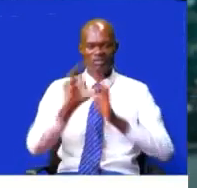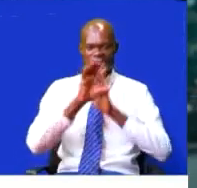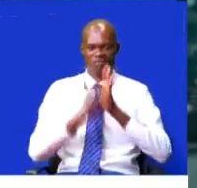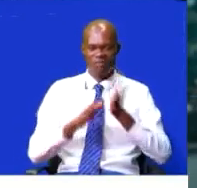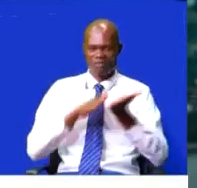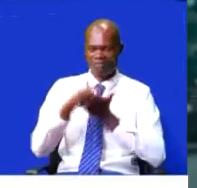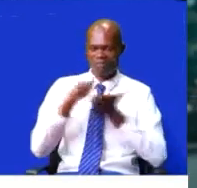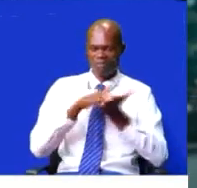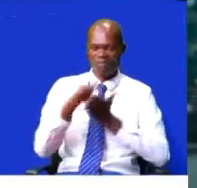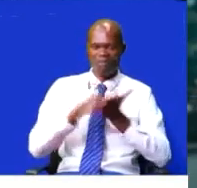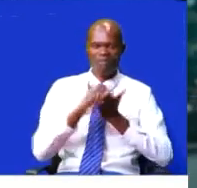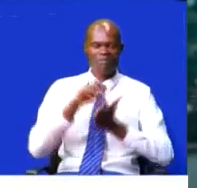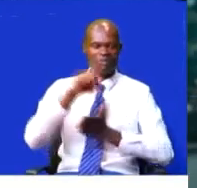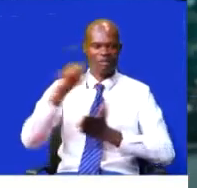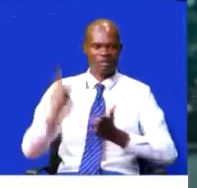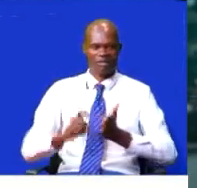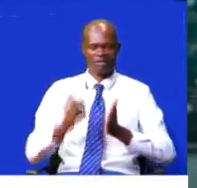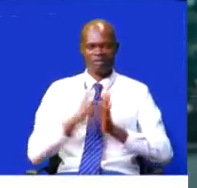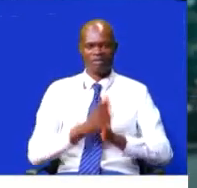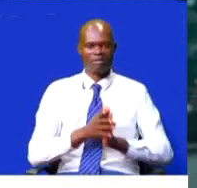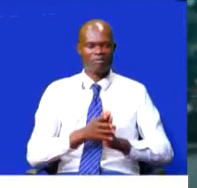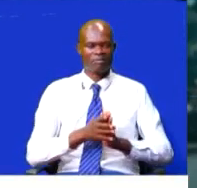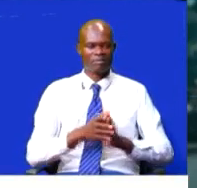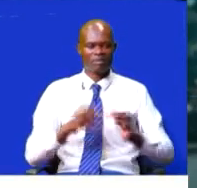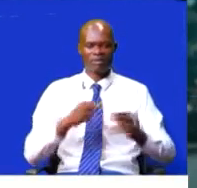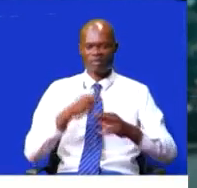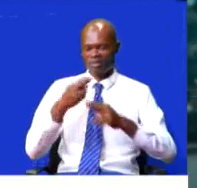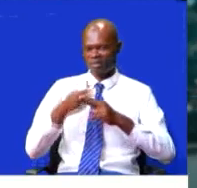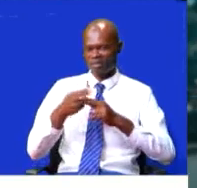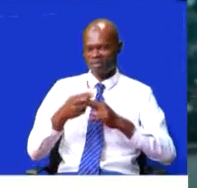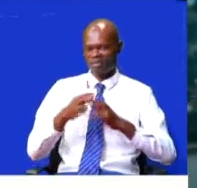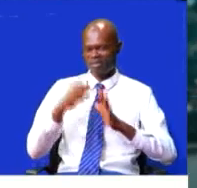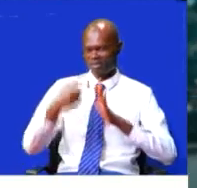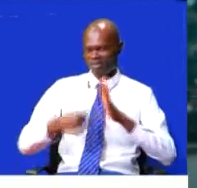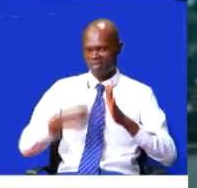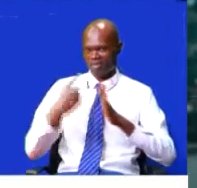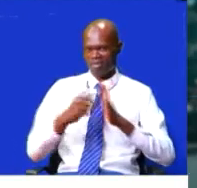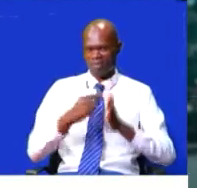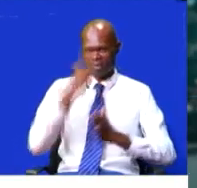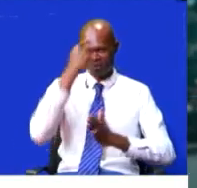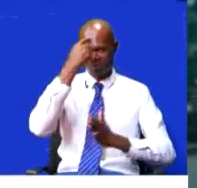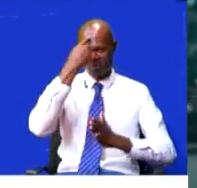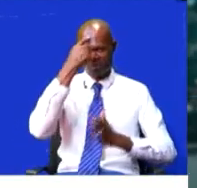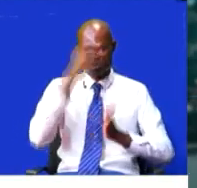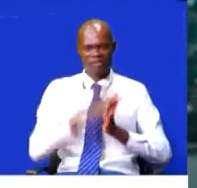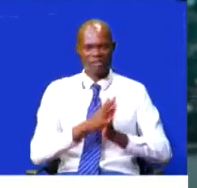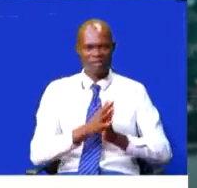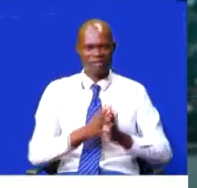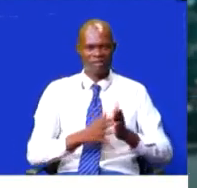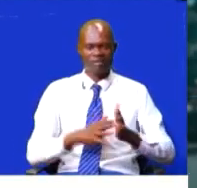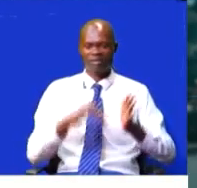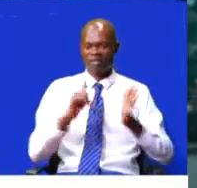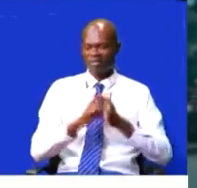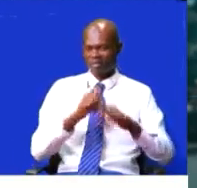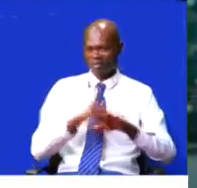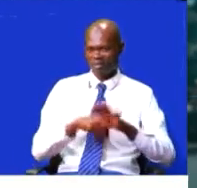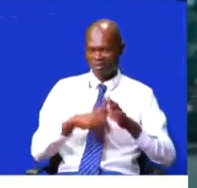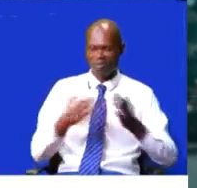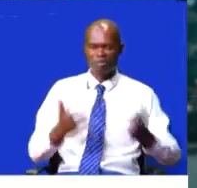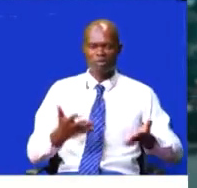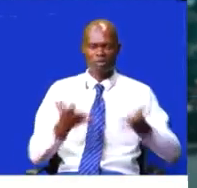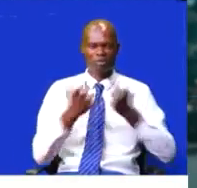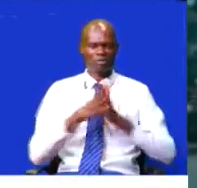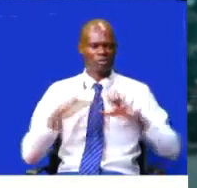chapa utese mago mag penjno ne kambi moro mabende wuok e piny India kocha. E seche gogo bende ne jiwo